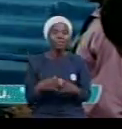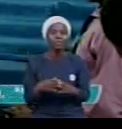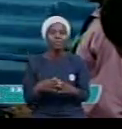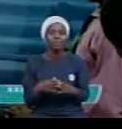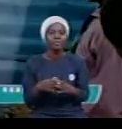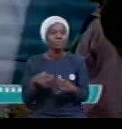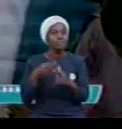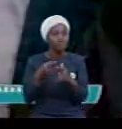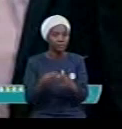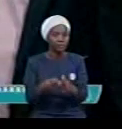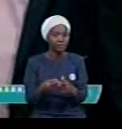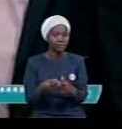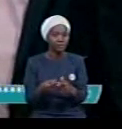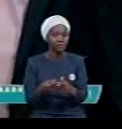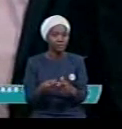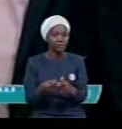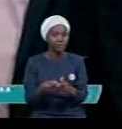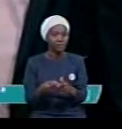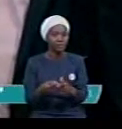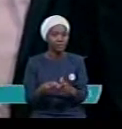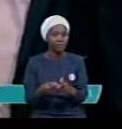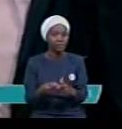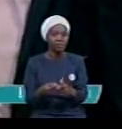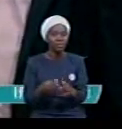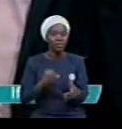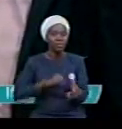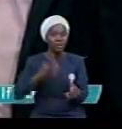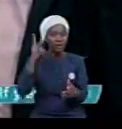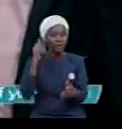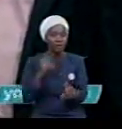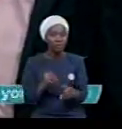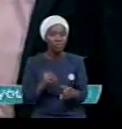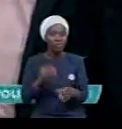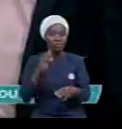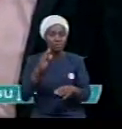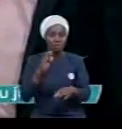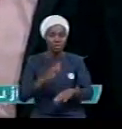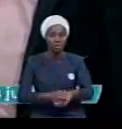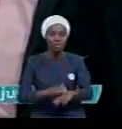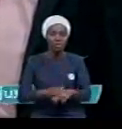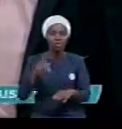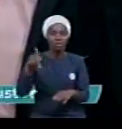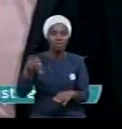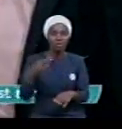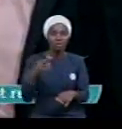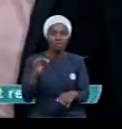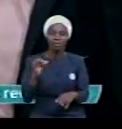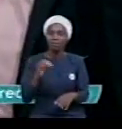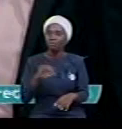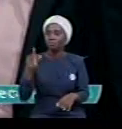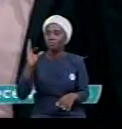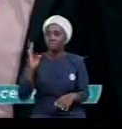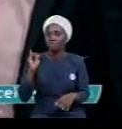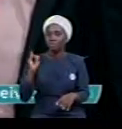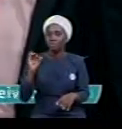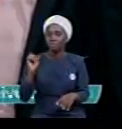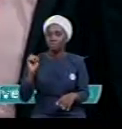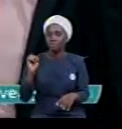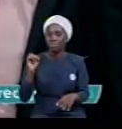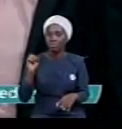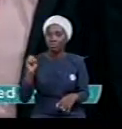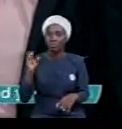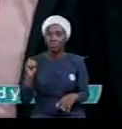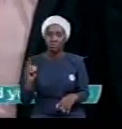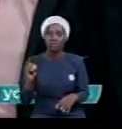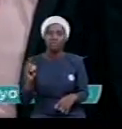then I was in physiotherapy. I would go for physiotherapy. I would see the doctor. What really happened